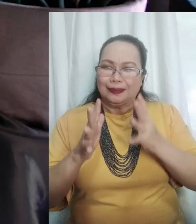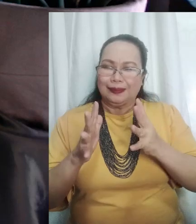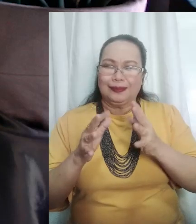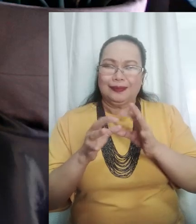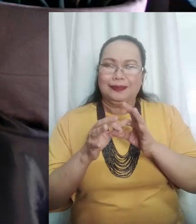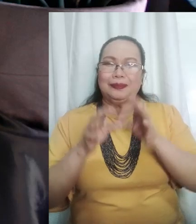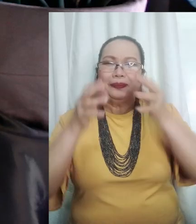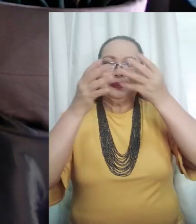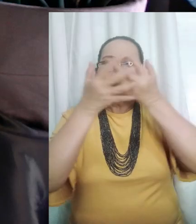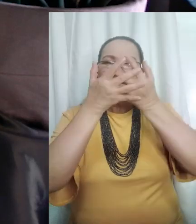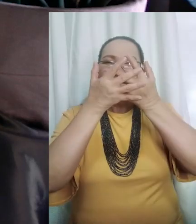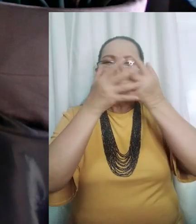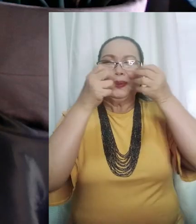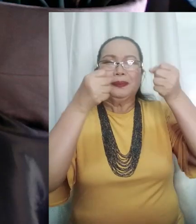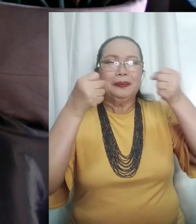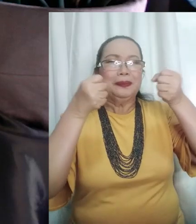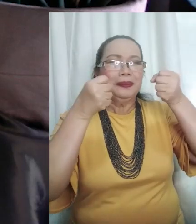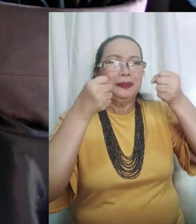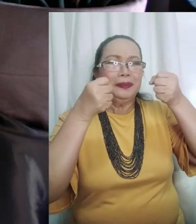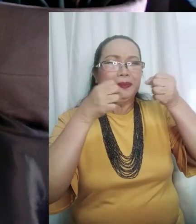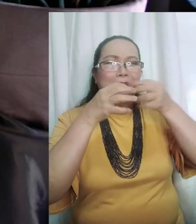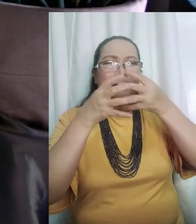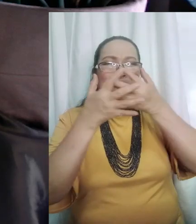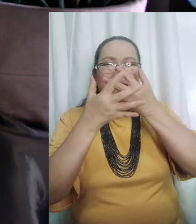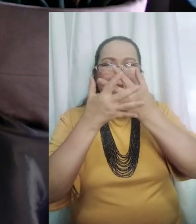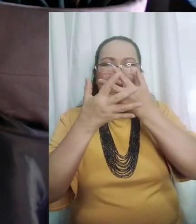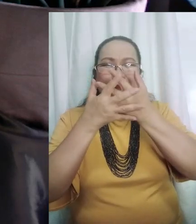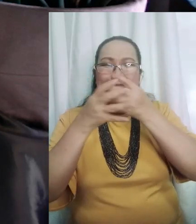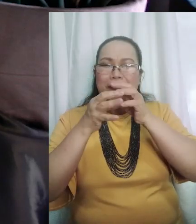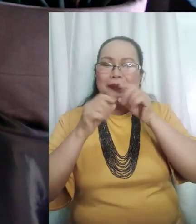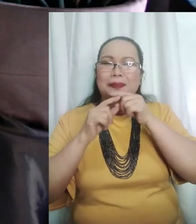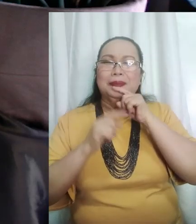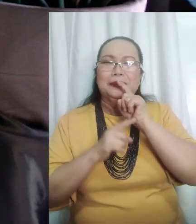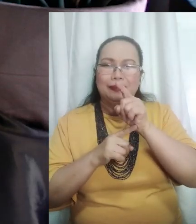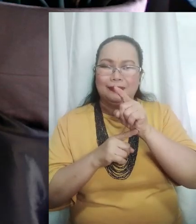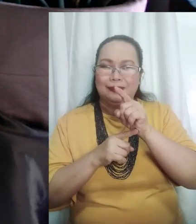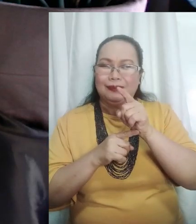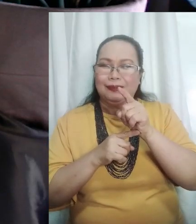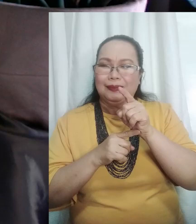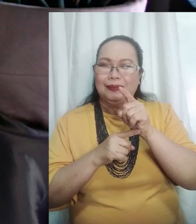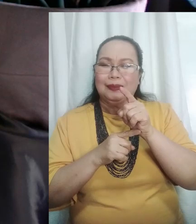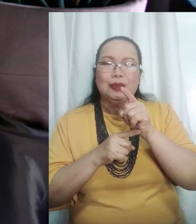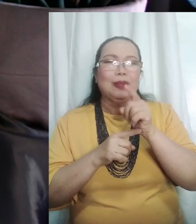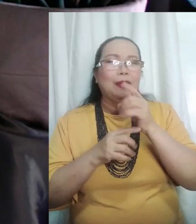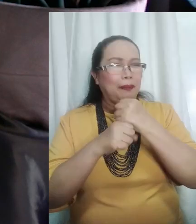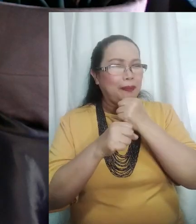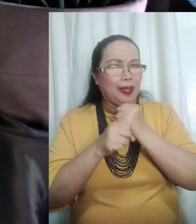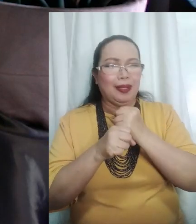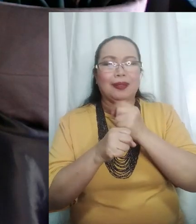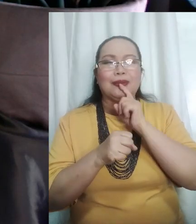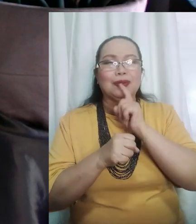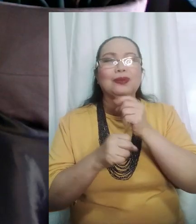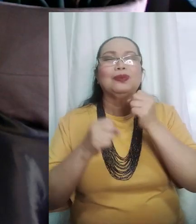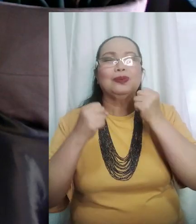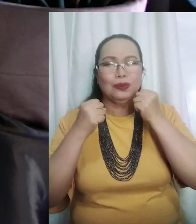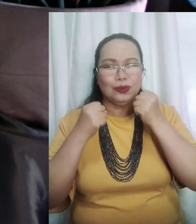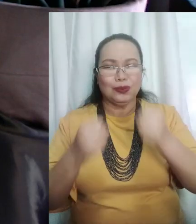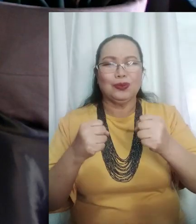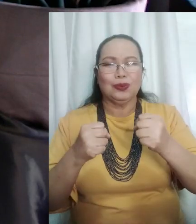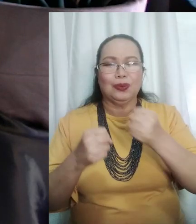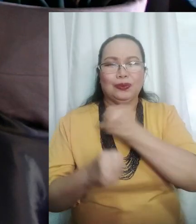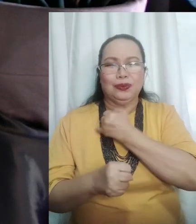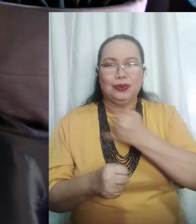see one more thing that I believe made the connection really firm and